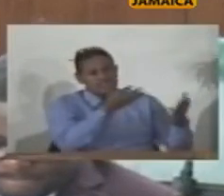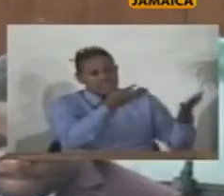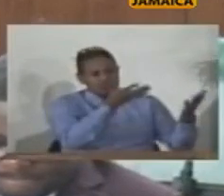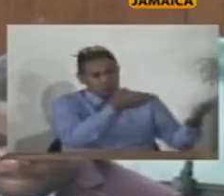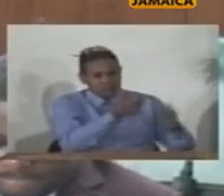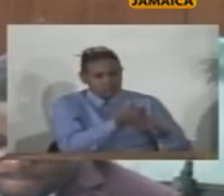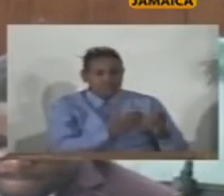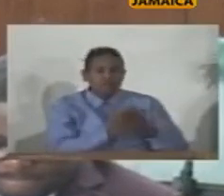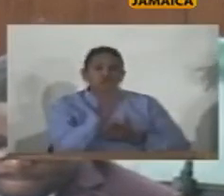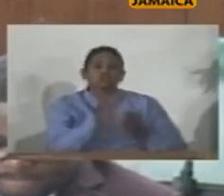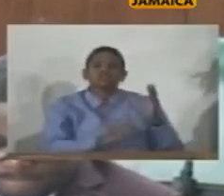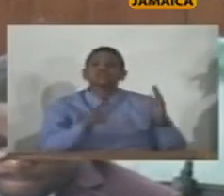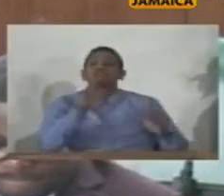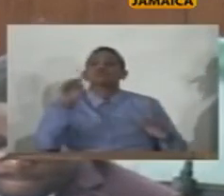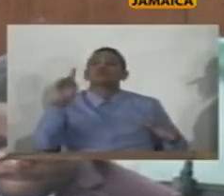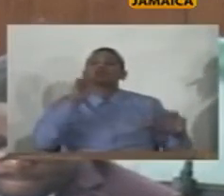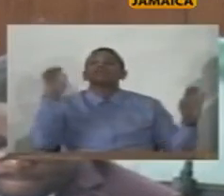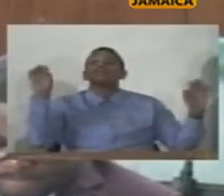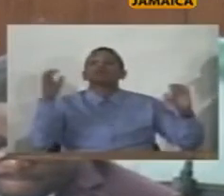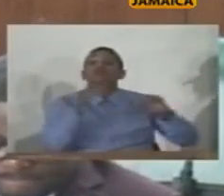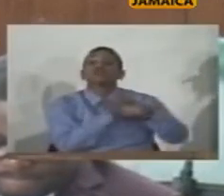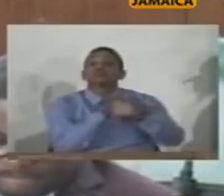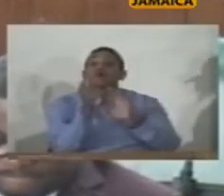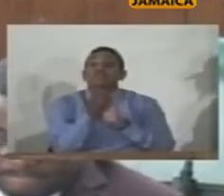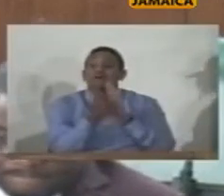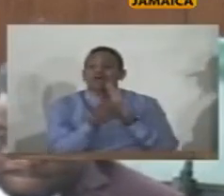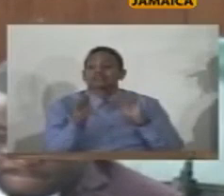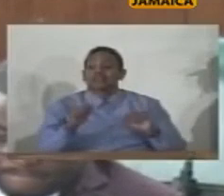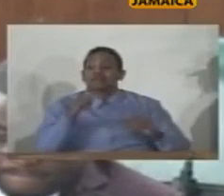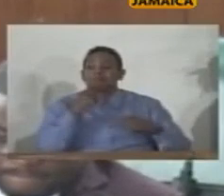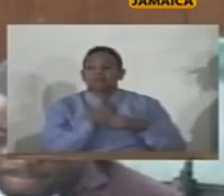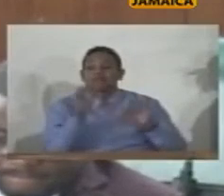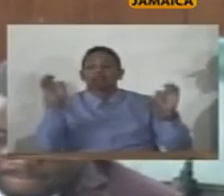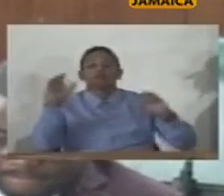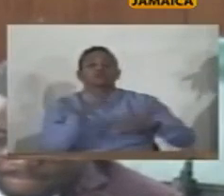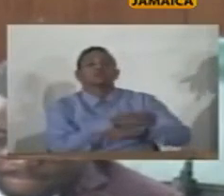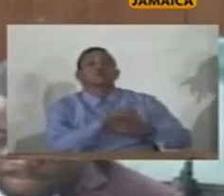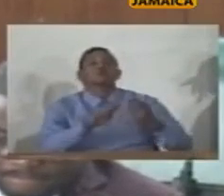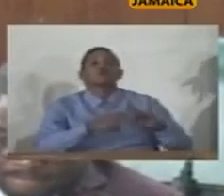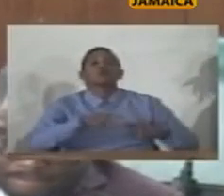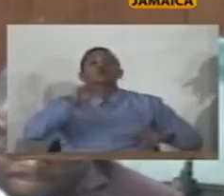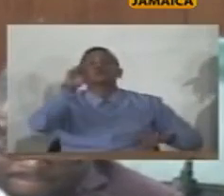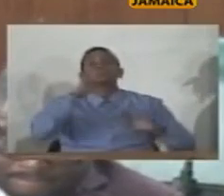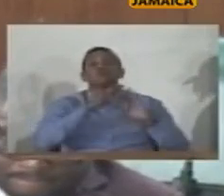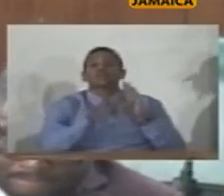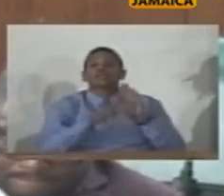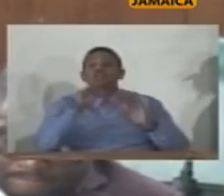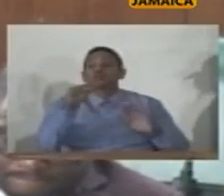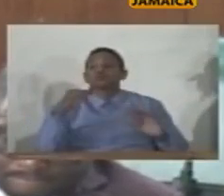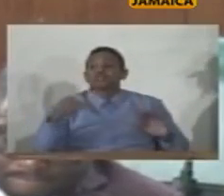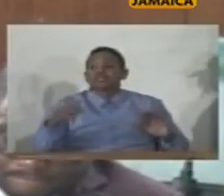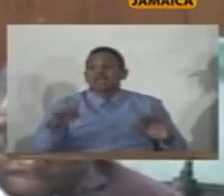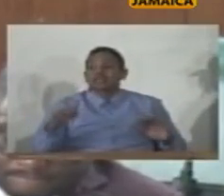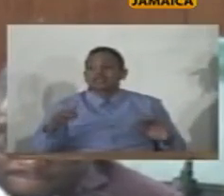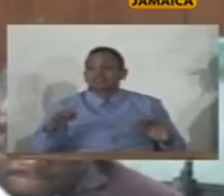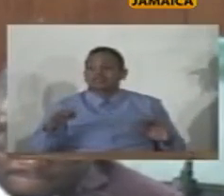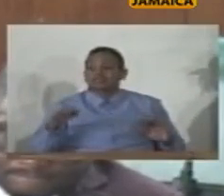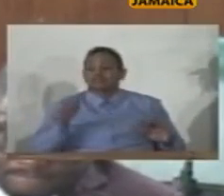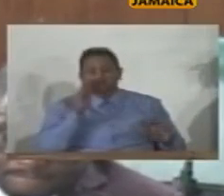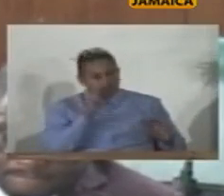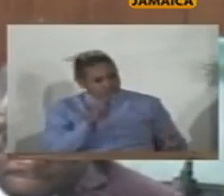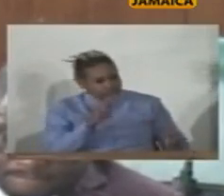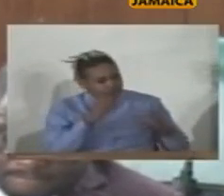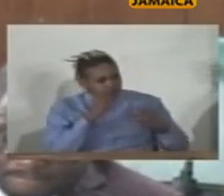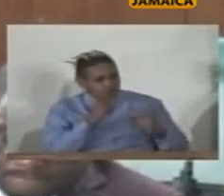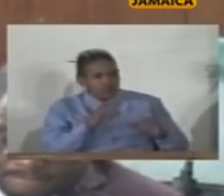by Section 3(1) of the Emergency Powers Act, made the Emergency Powers number 2 Regulations 2019 for securing